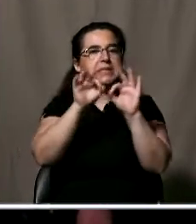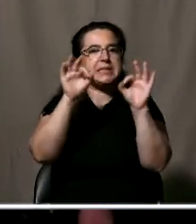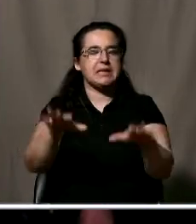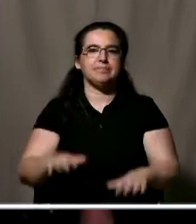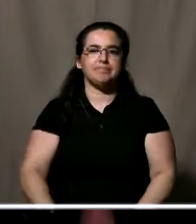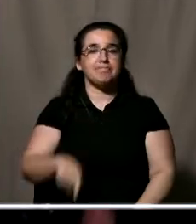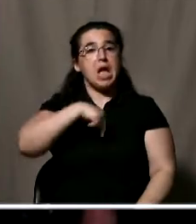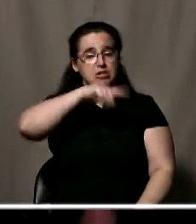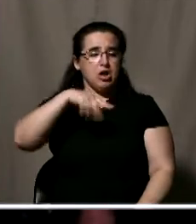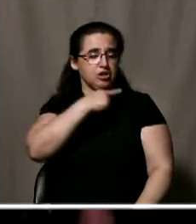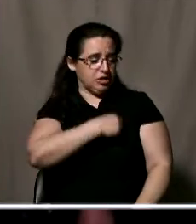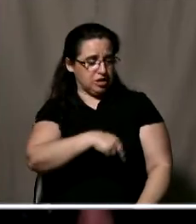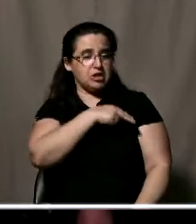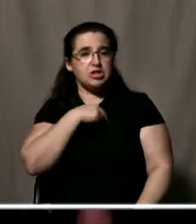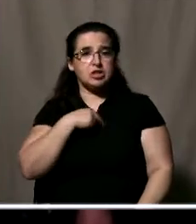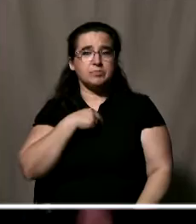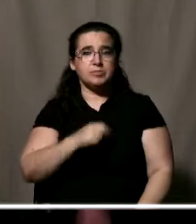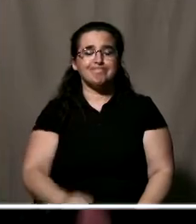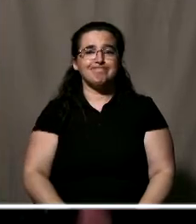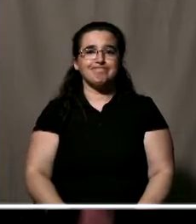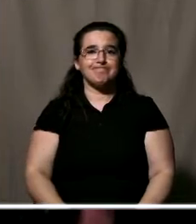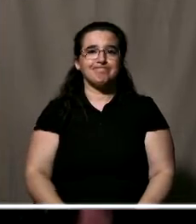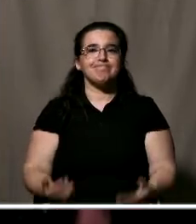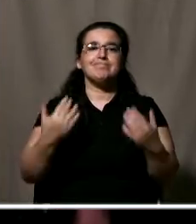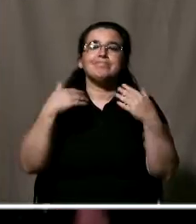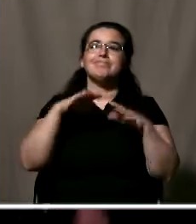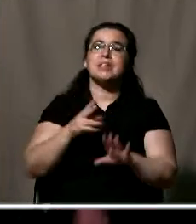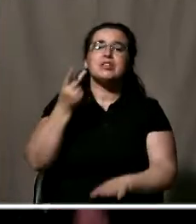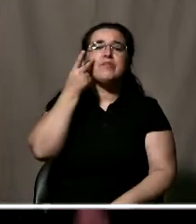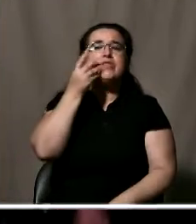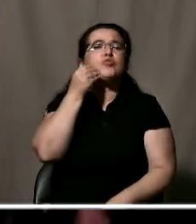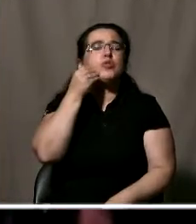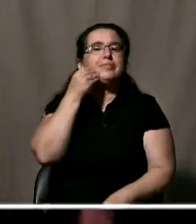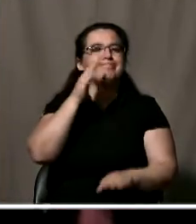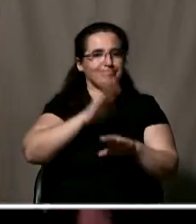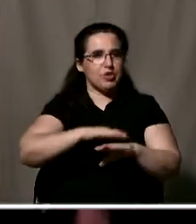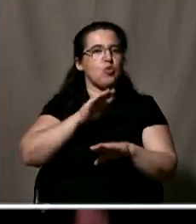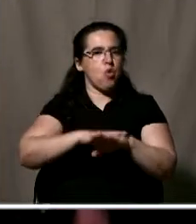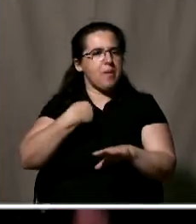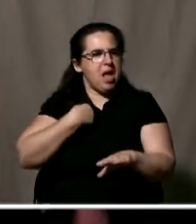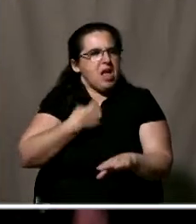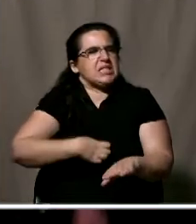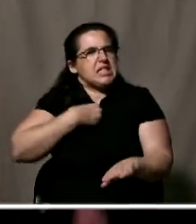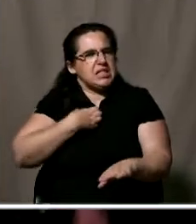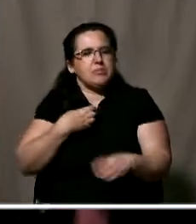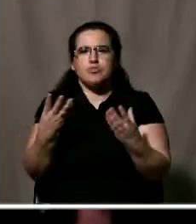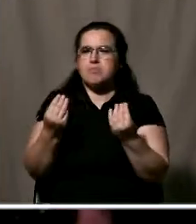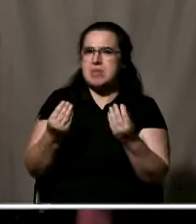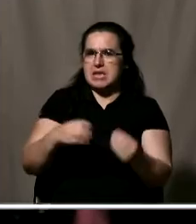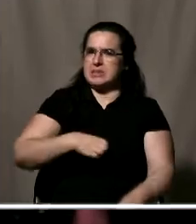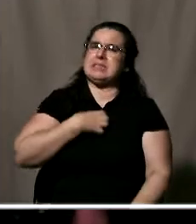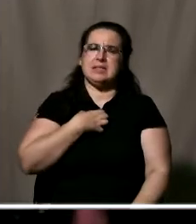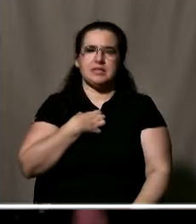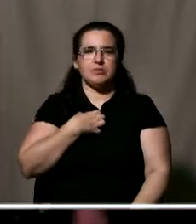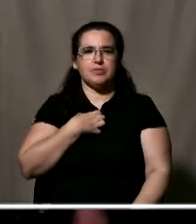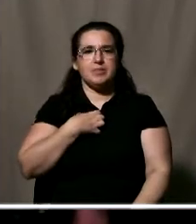somos cristãos. But you're living with guilt. Mas nós vivemos com culpa. Living with fear. Vivemos com medo. Worried about the